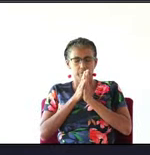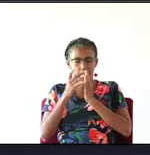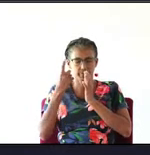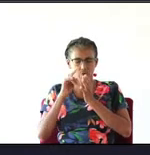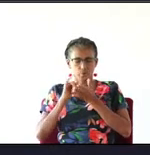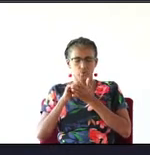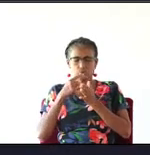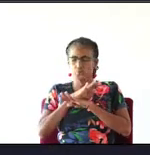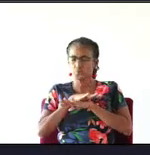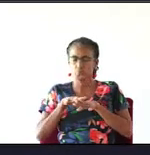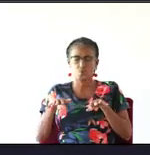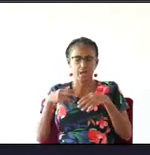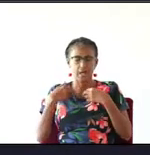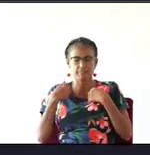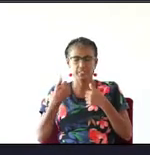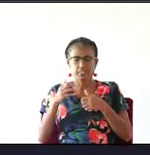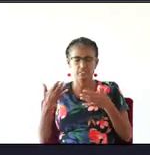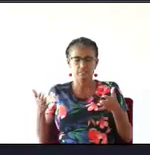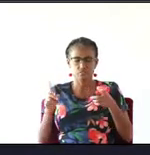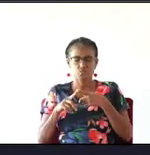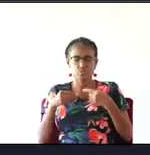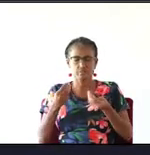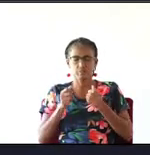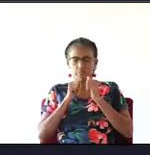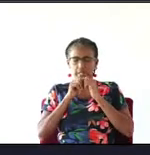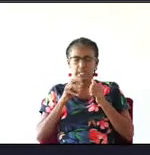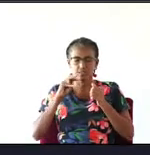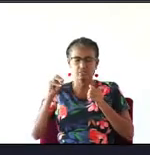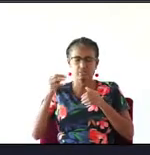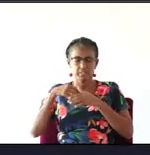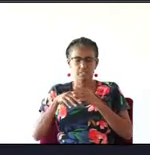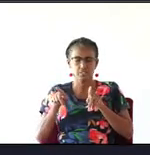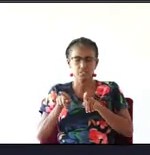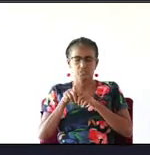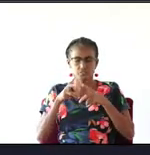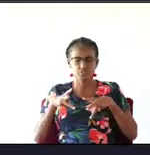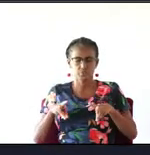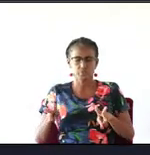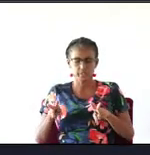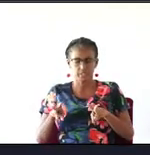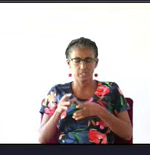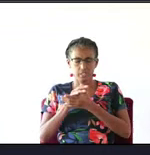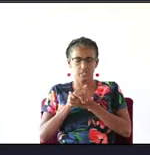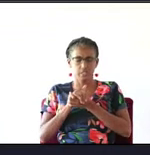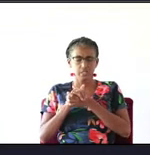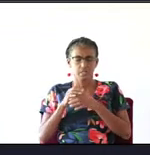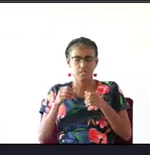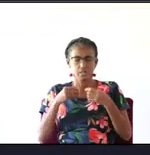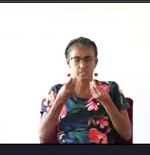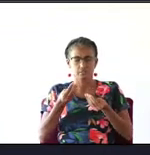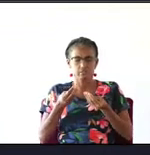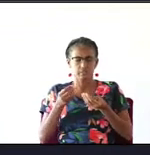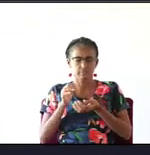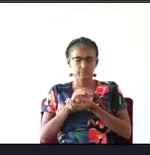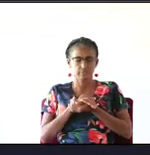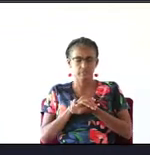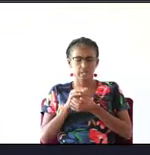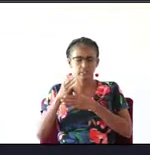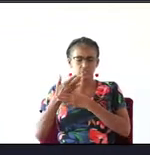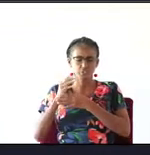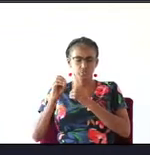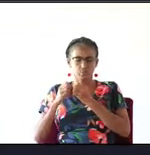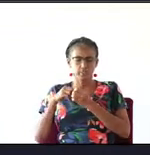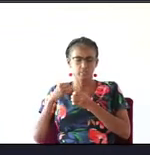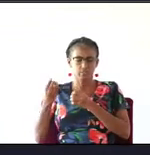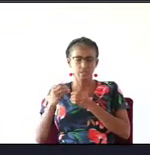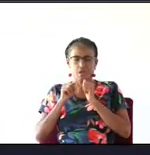nothing to give, that you'll bless them in such a way, good measure pressed down and shaken up and running over, so that they will be able to give and to share with others.